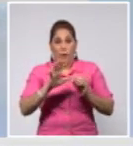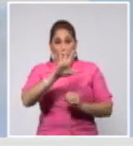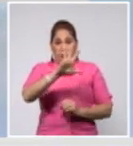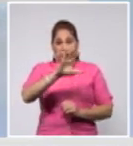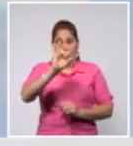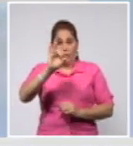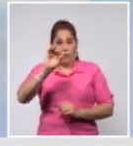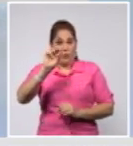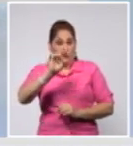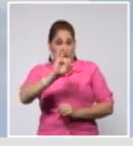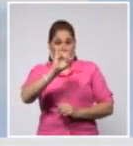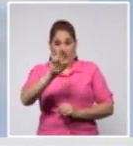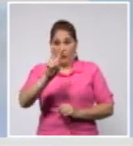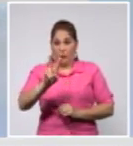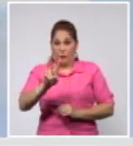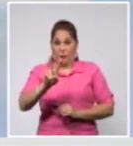these,